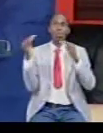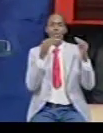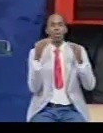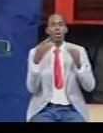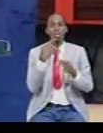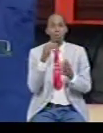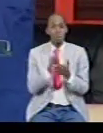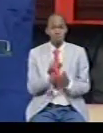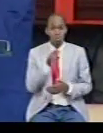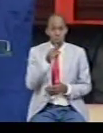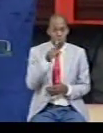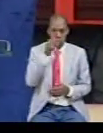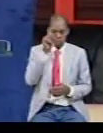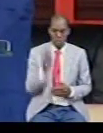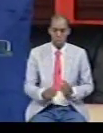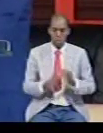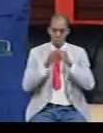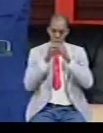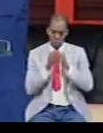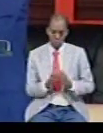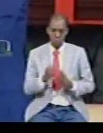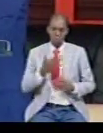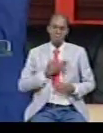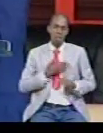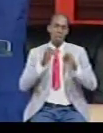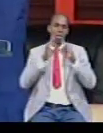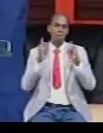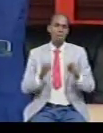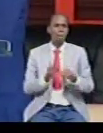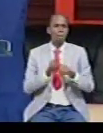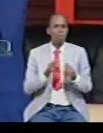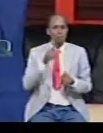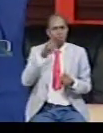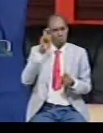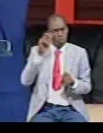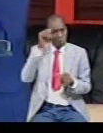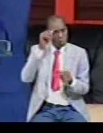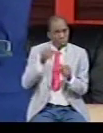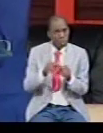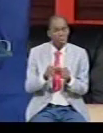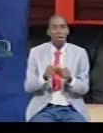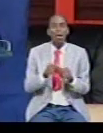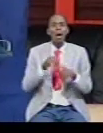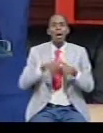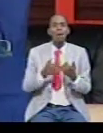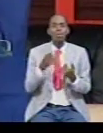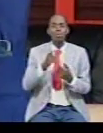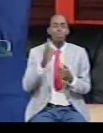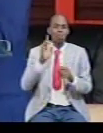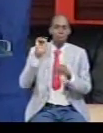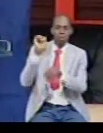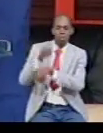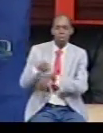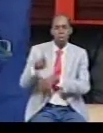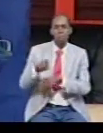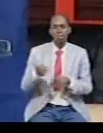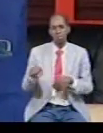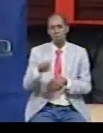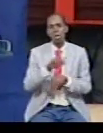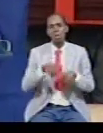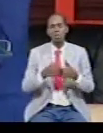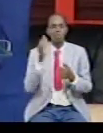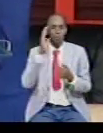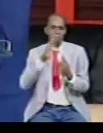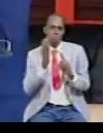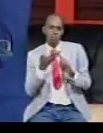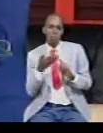must worship my idol. But you remember how you are going to conquer them, how you are going to convince them, how you are going